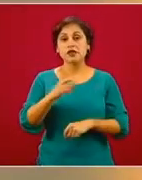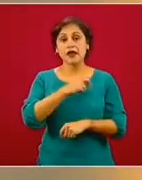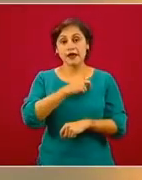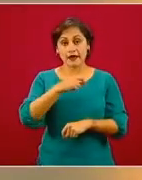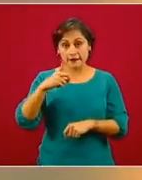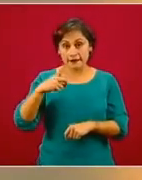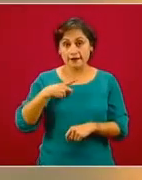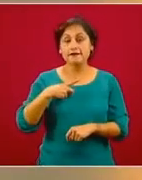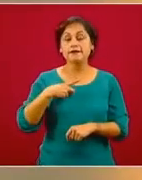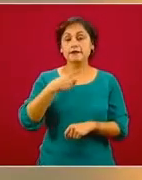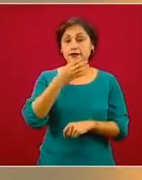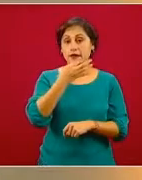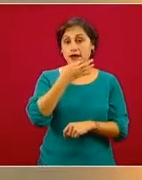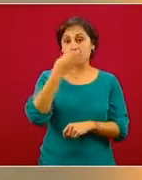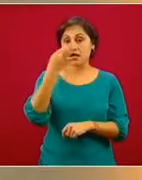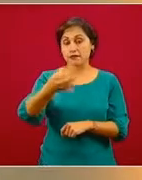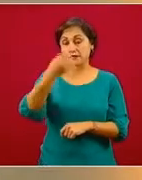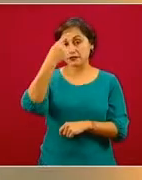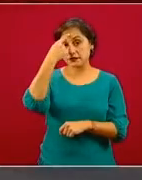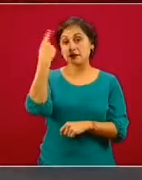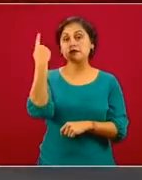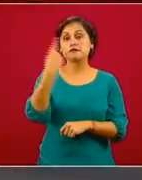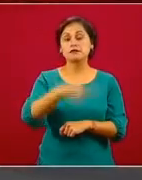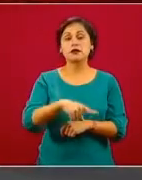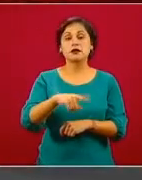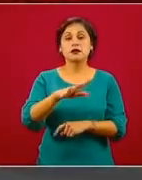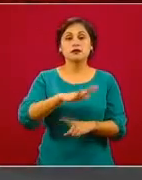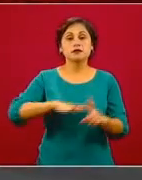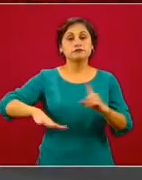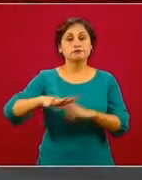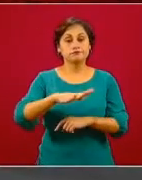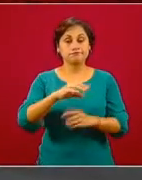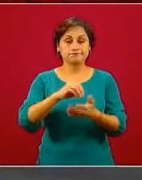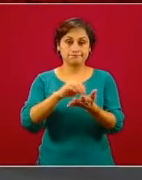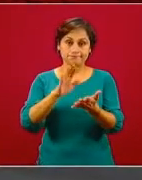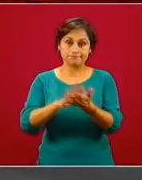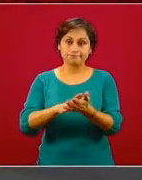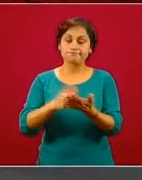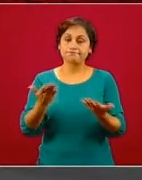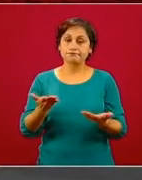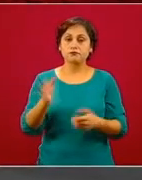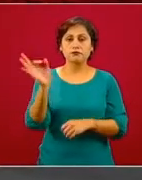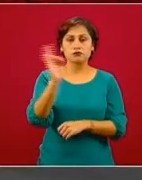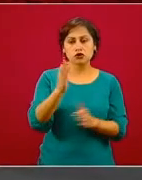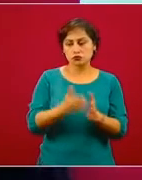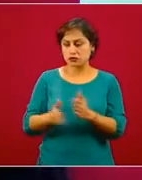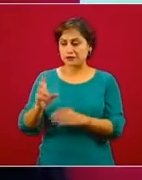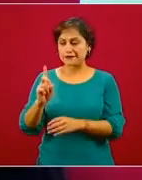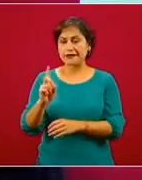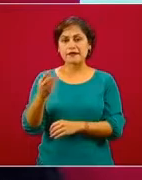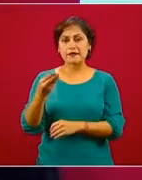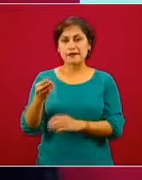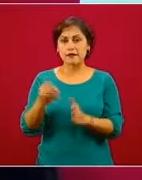And we are going to see the effects in the areas that have lifted those measures before May 31st.